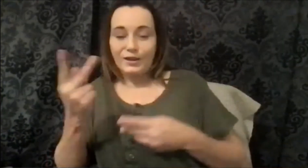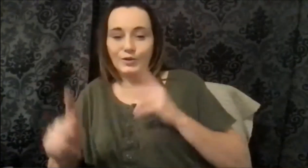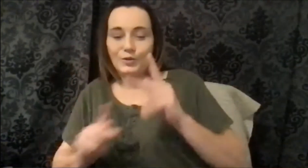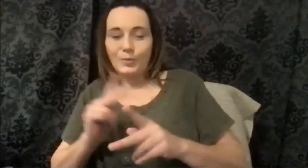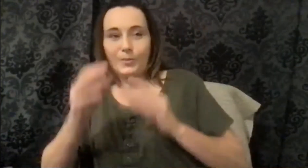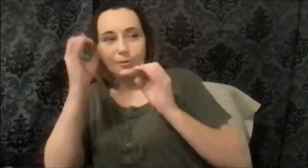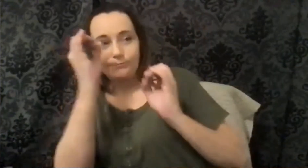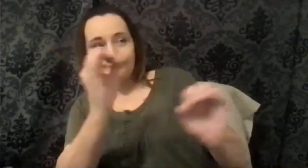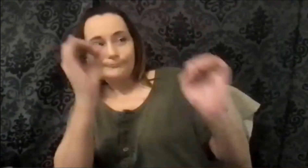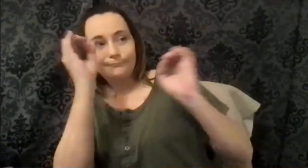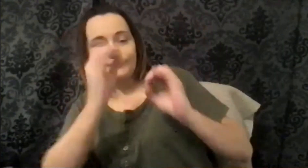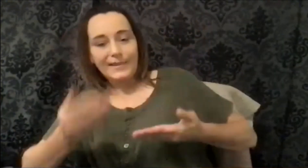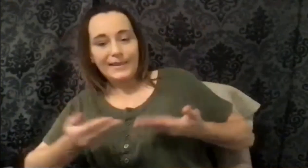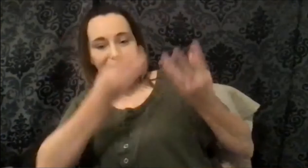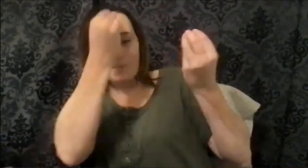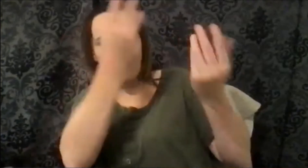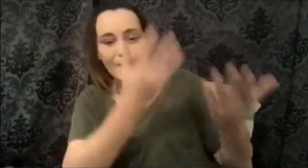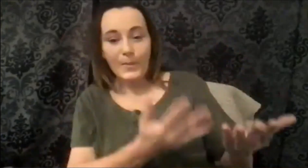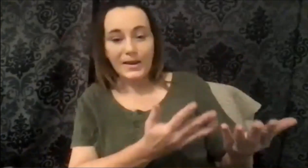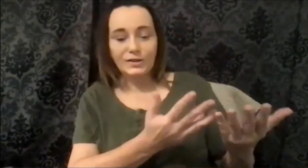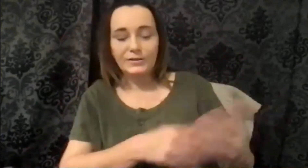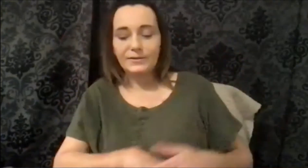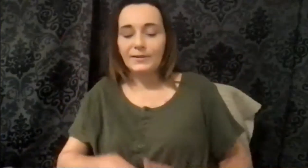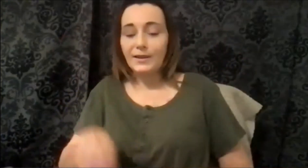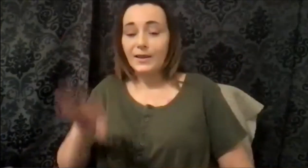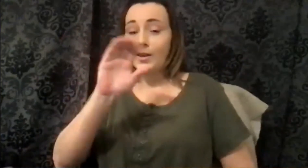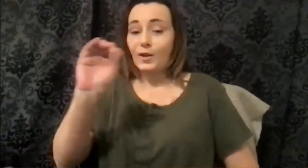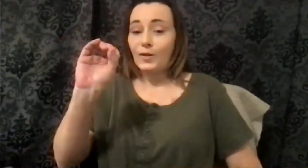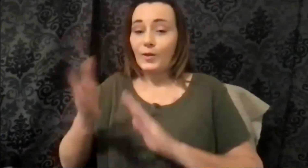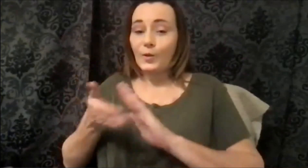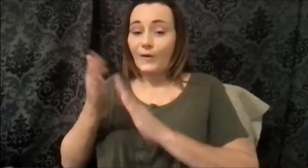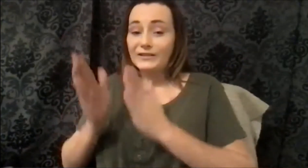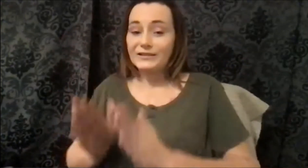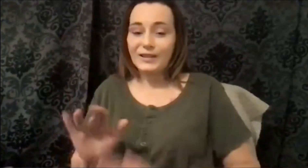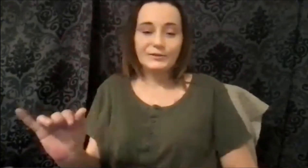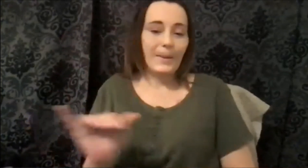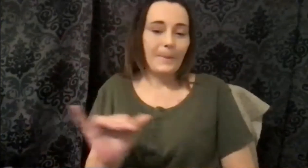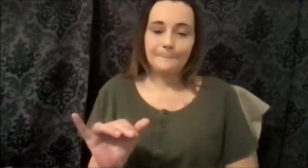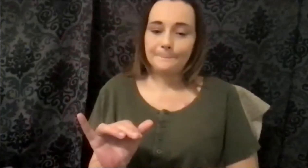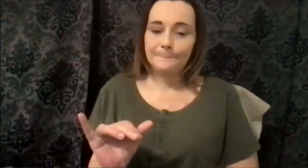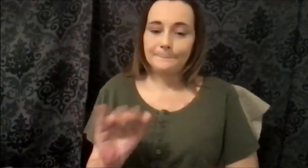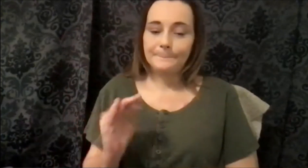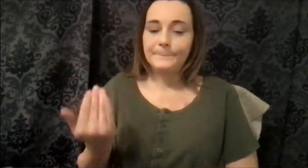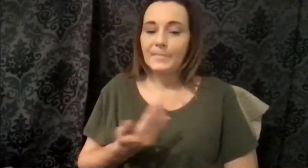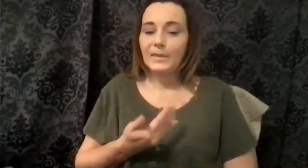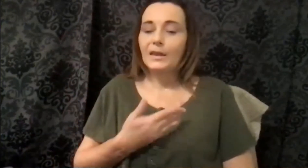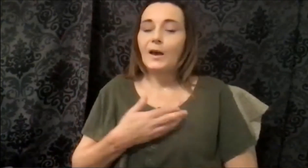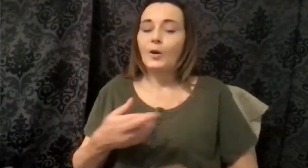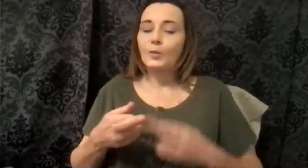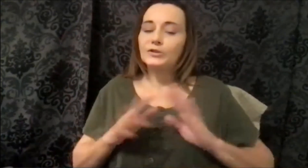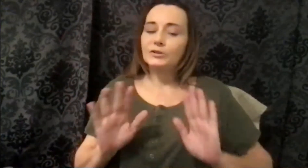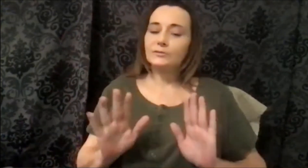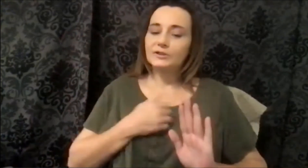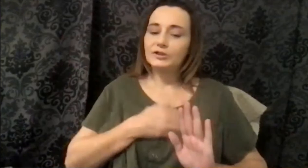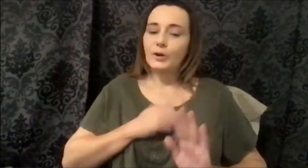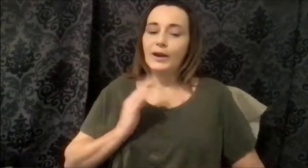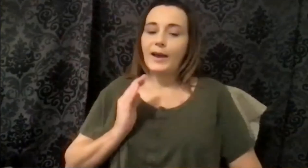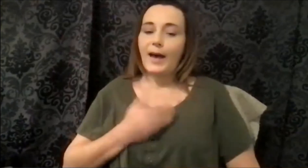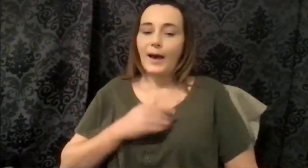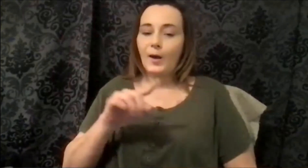information. The co-facilitator is the same thing. Our region, or I'm sorry, our